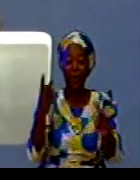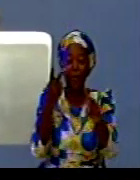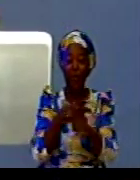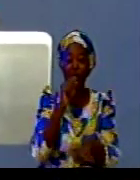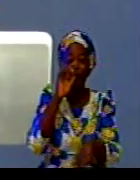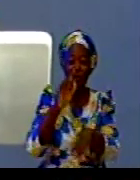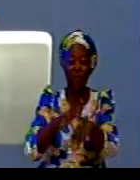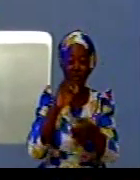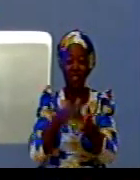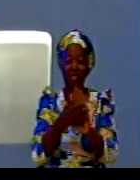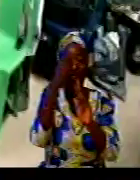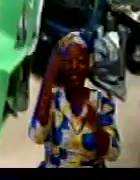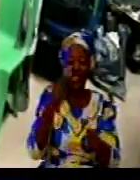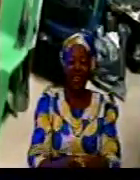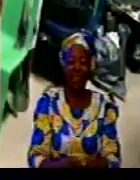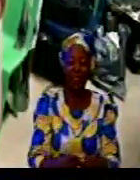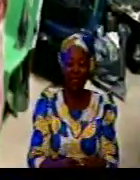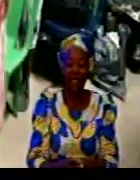Multiple miracles.